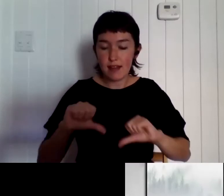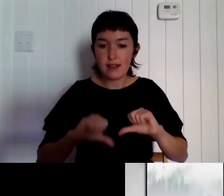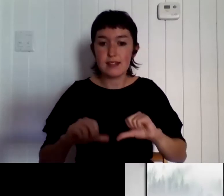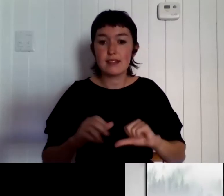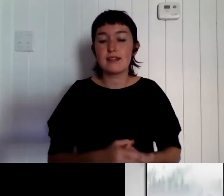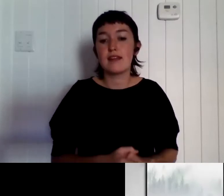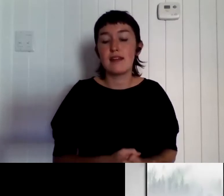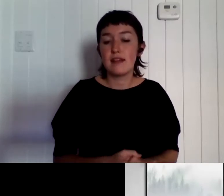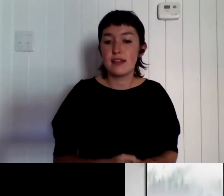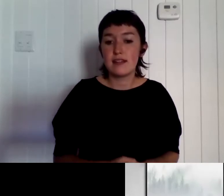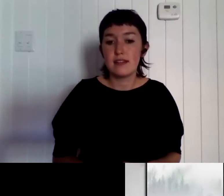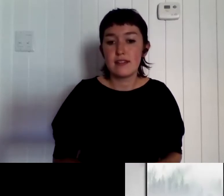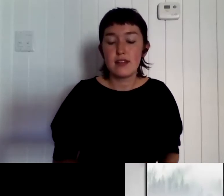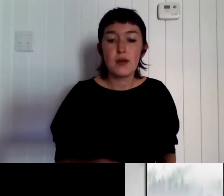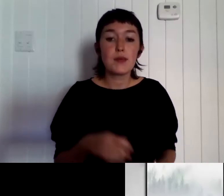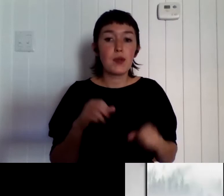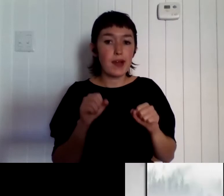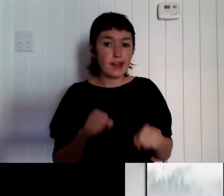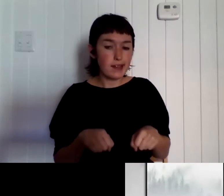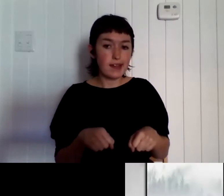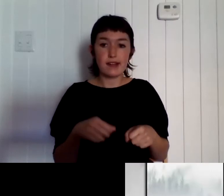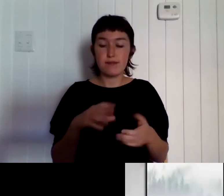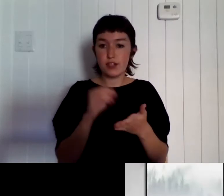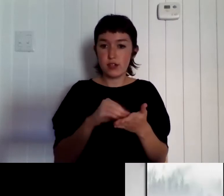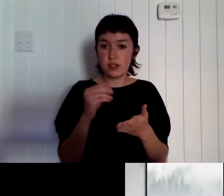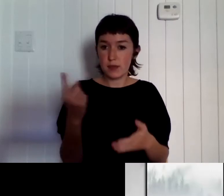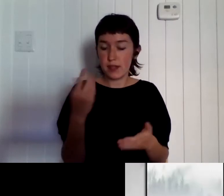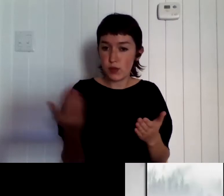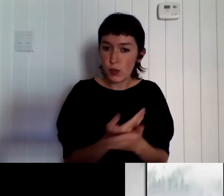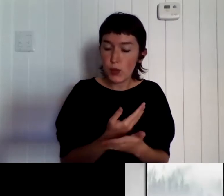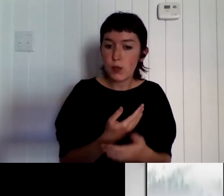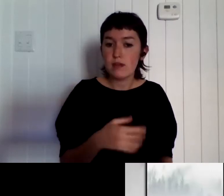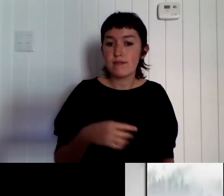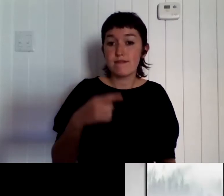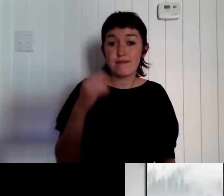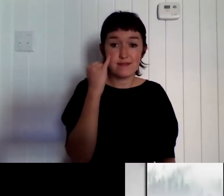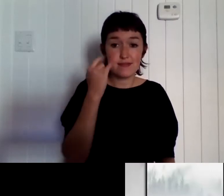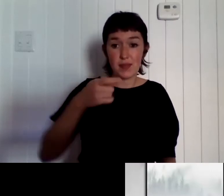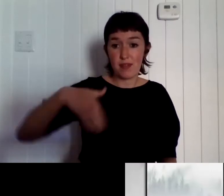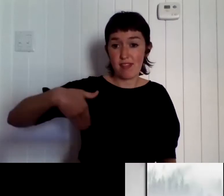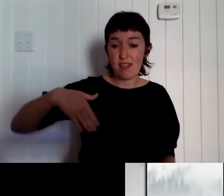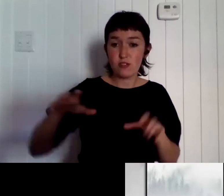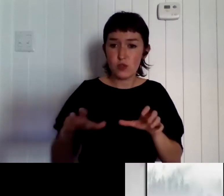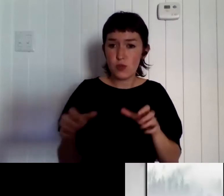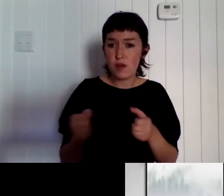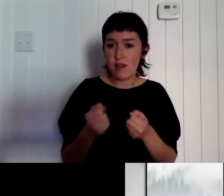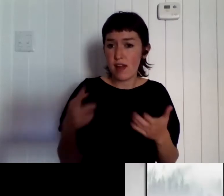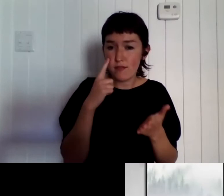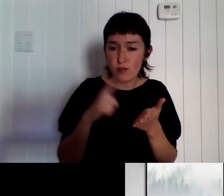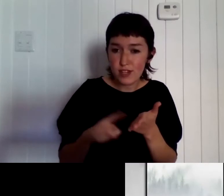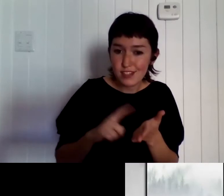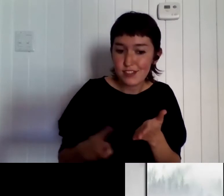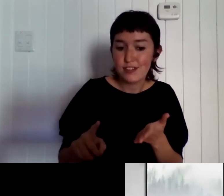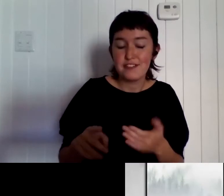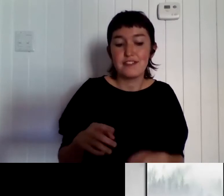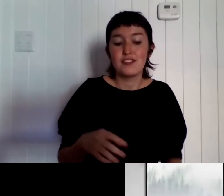might be a little bit newer to you. So things that you haven't already done a bunch of research on. And it's also a little bit more